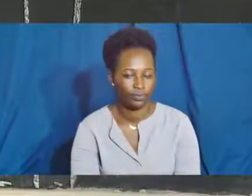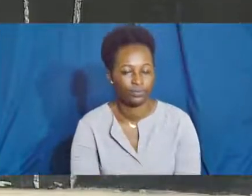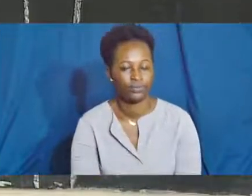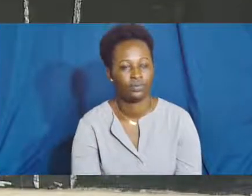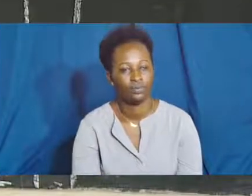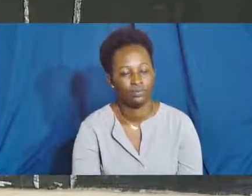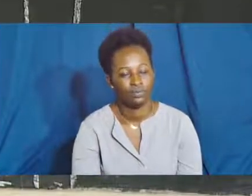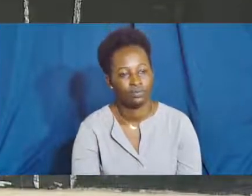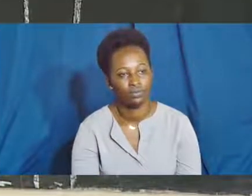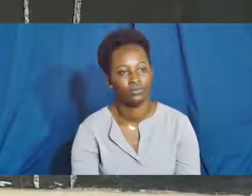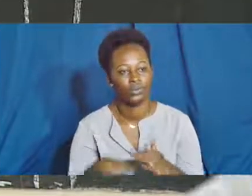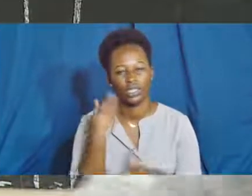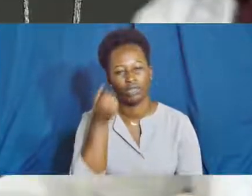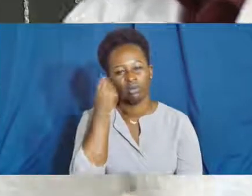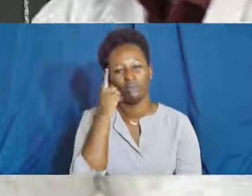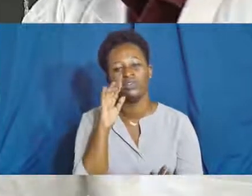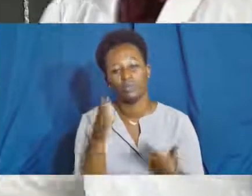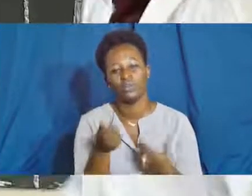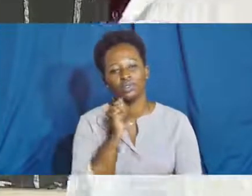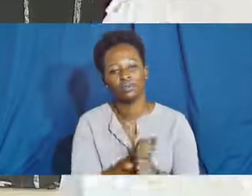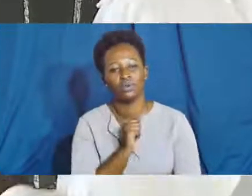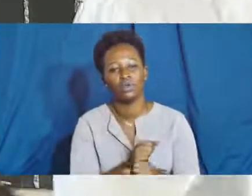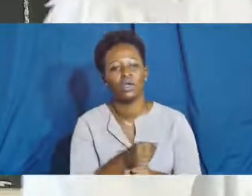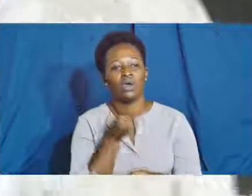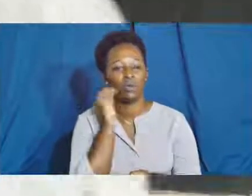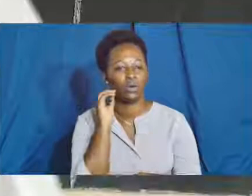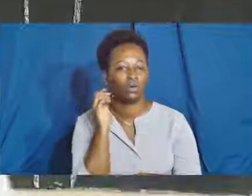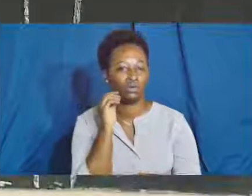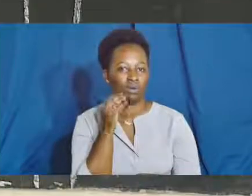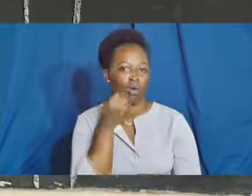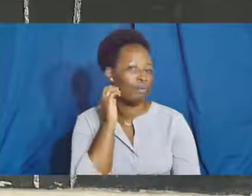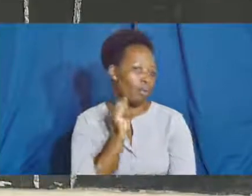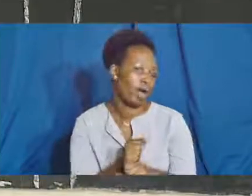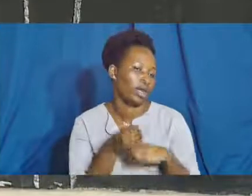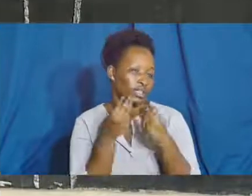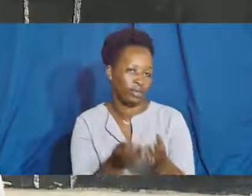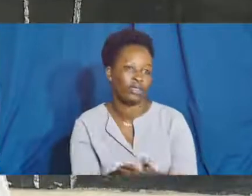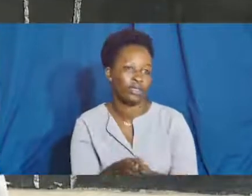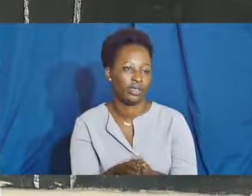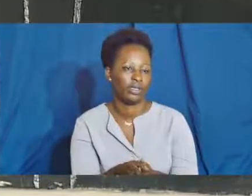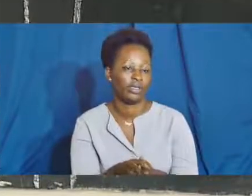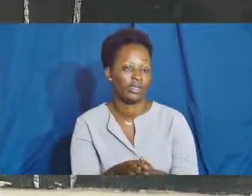Then you understand how you will do the work that I will give you. The information below